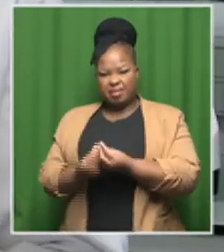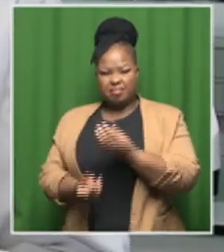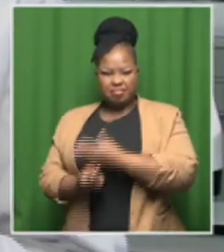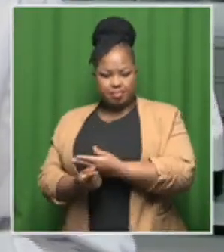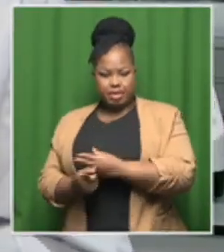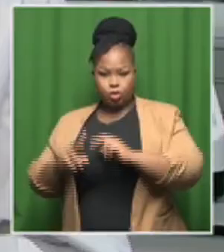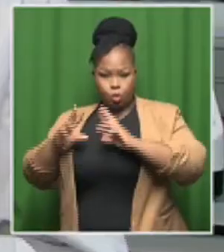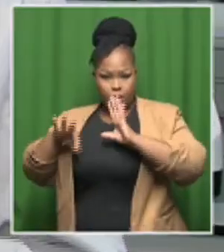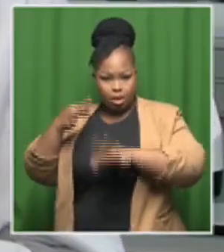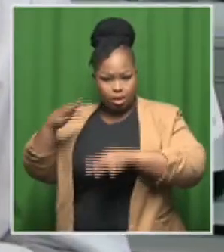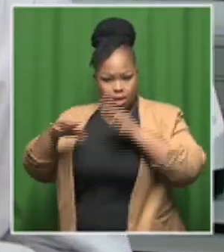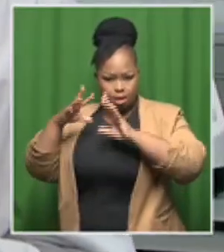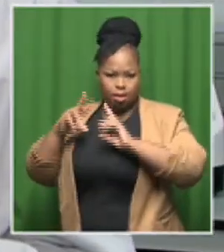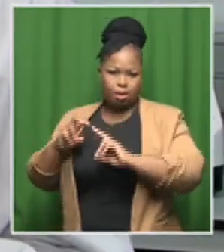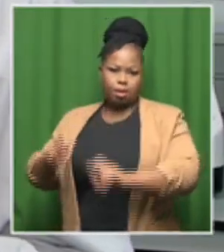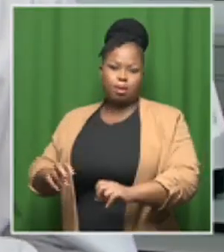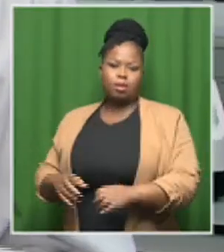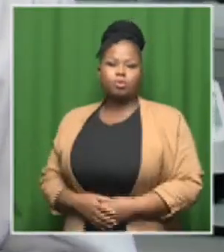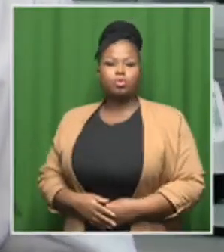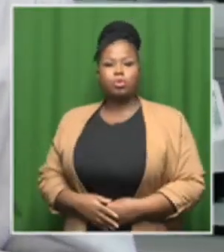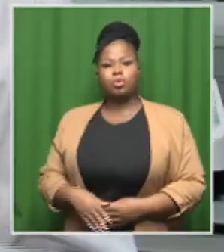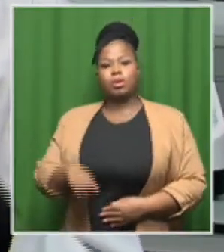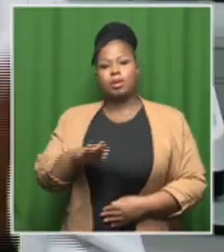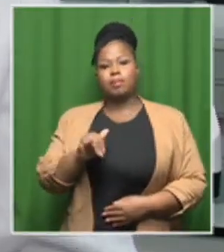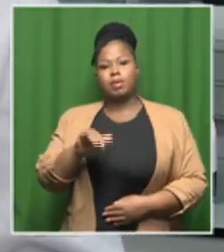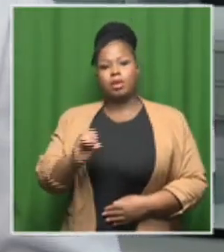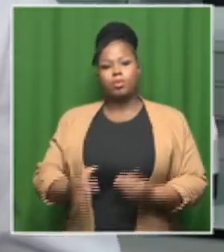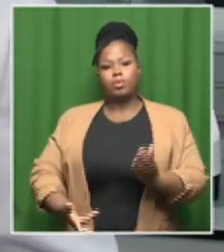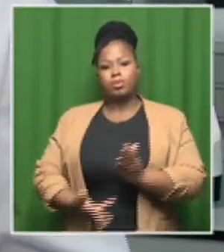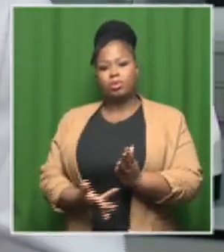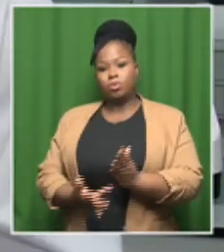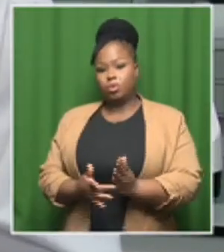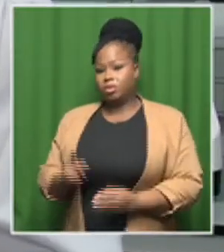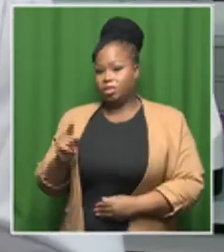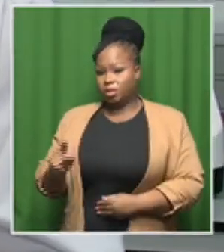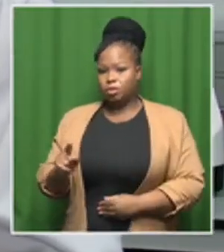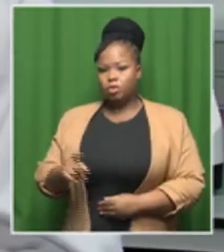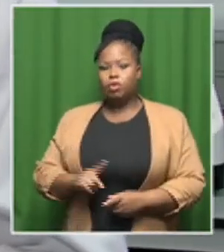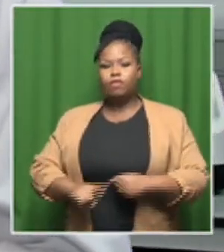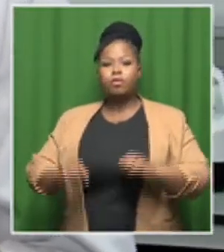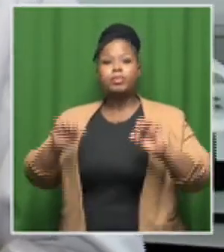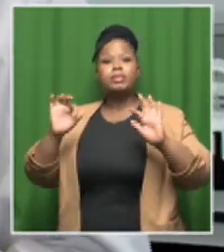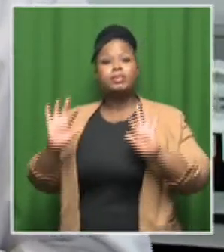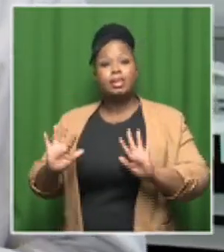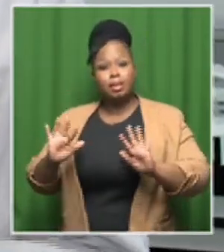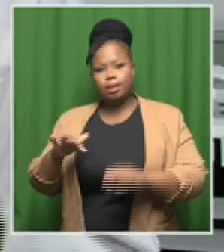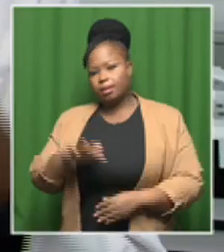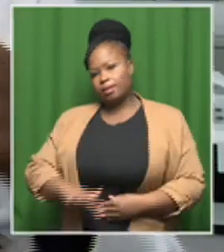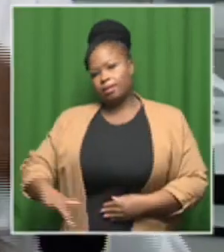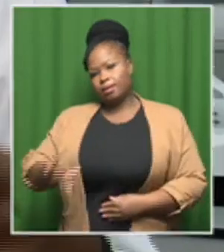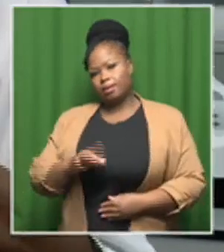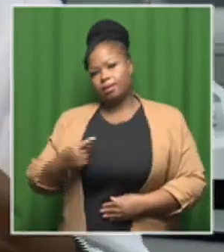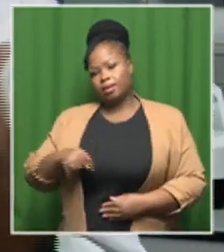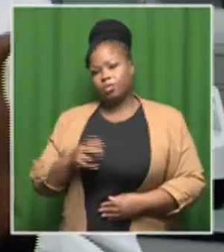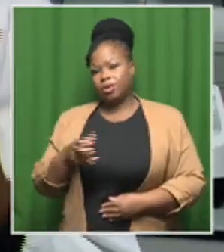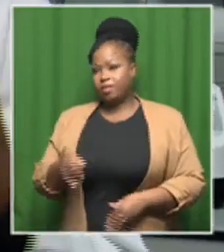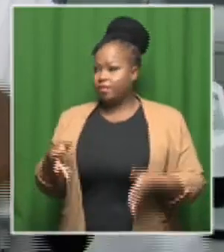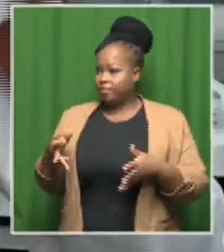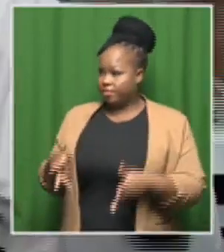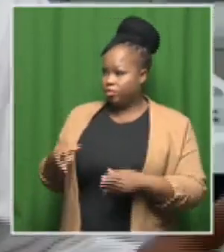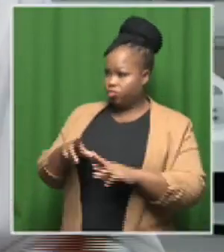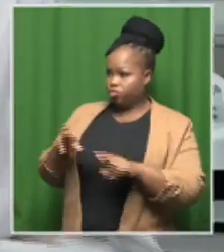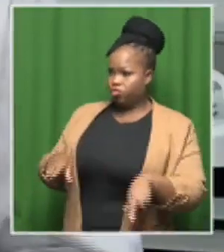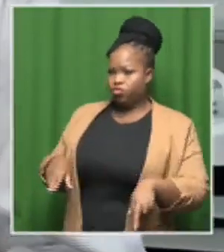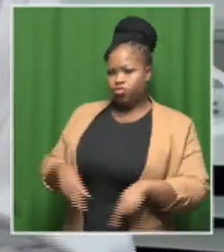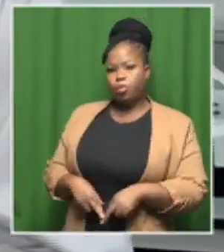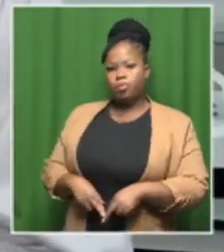this biotechnology is one of the 10 catalytic niche areas. And in this room, most of